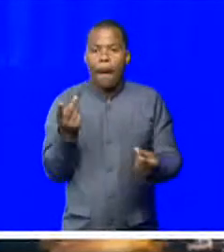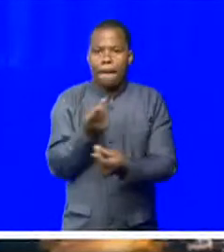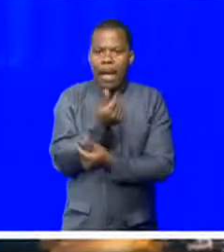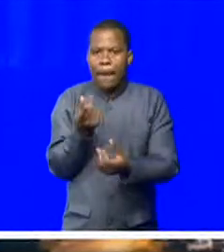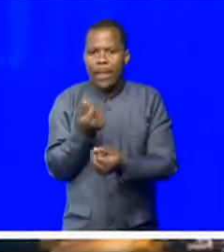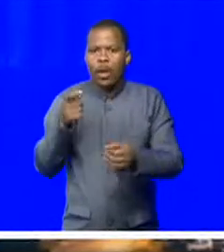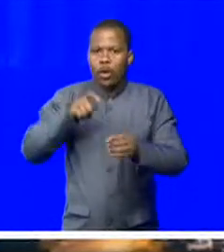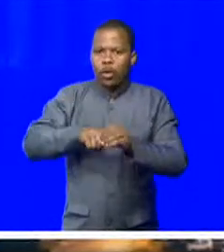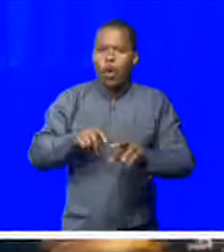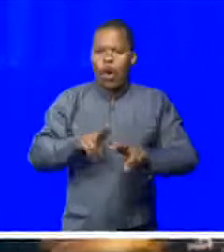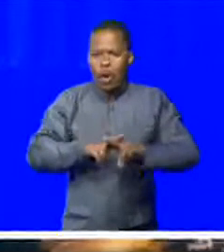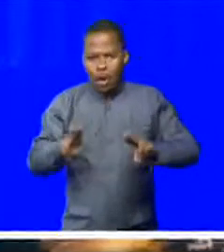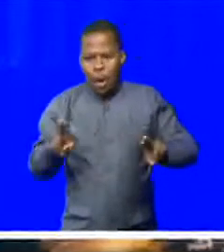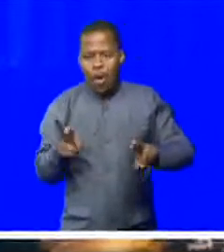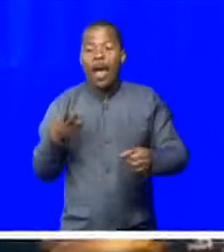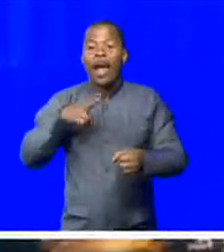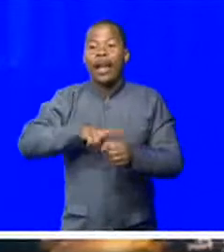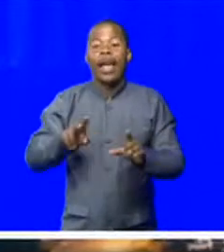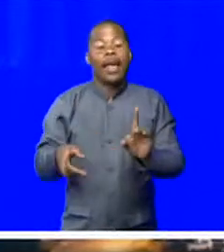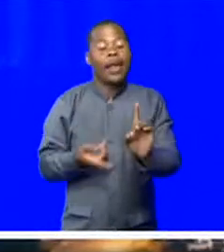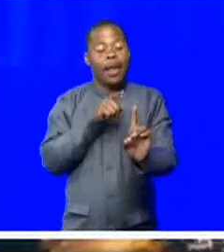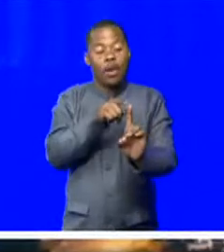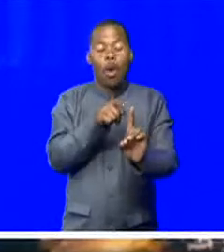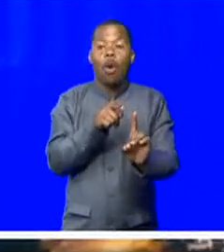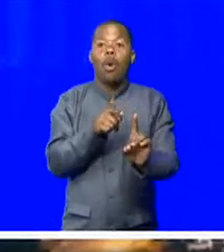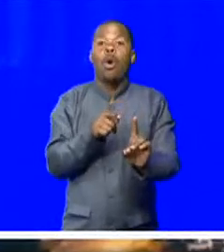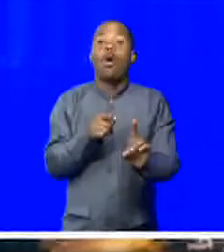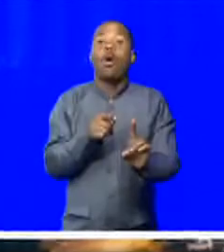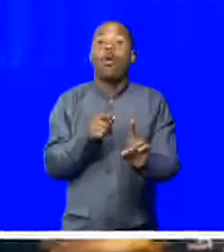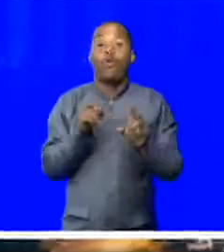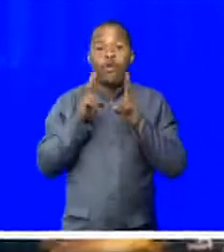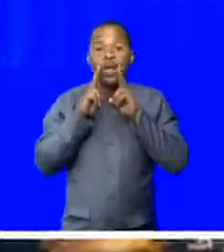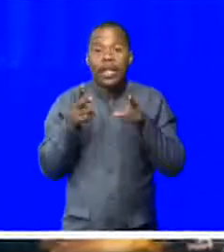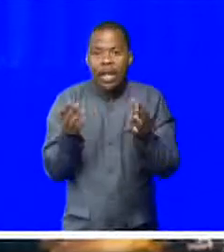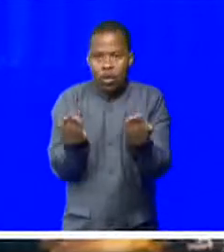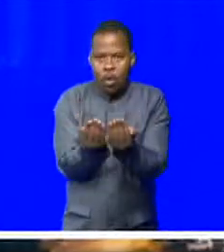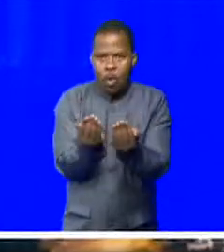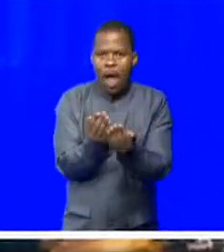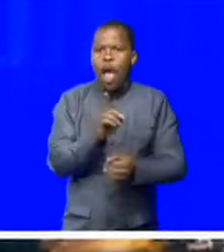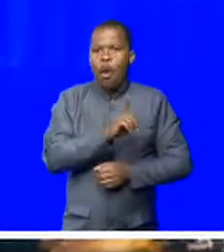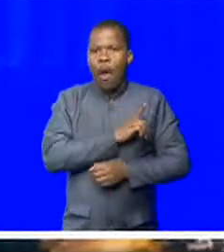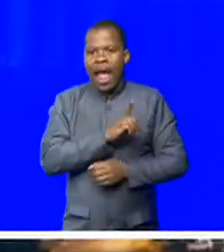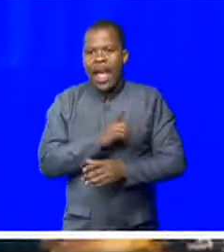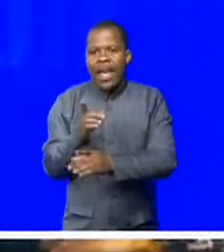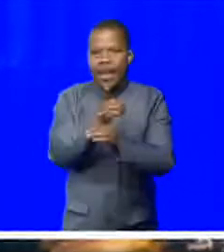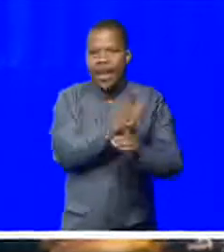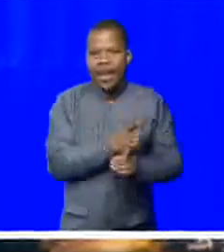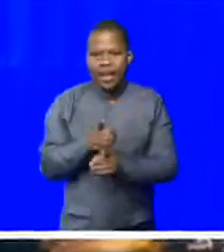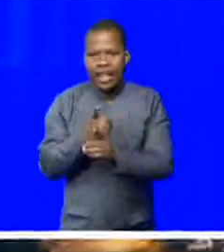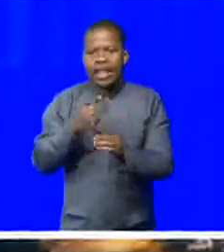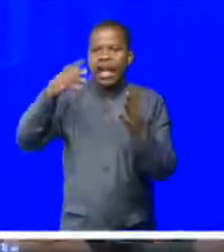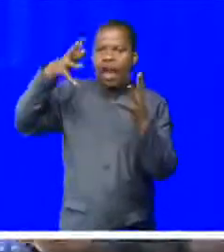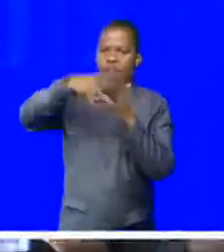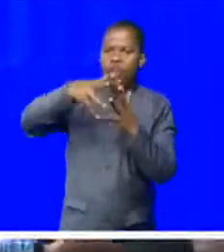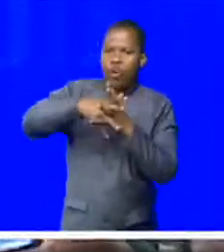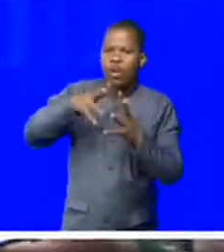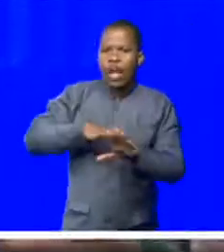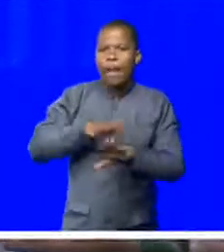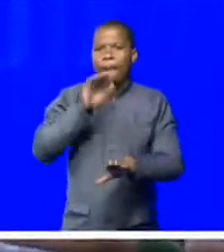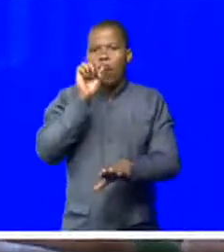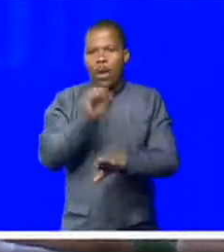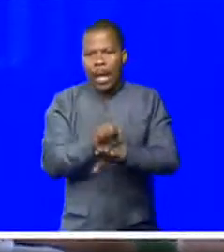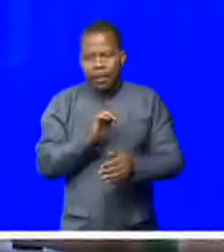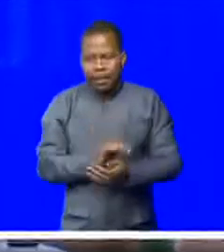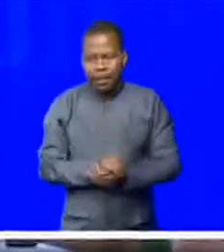the learners on gender-based violence as part of his continued engagement with learners on GBV. As part